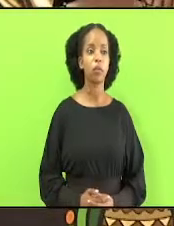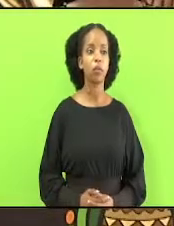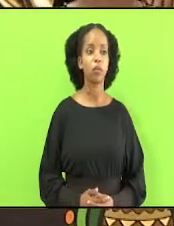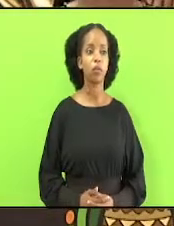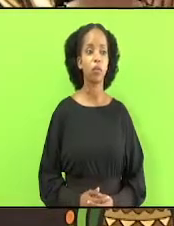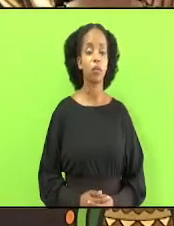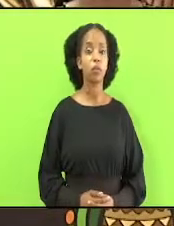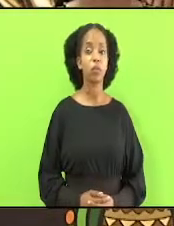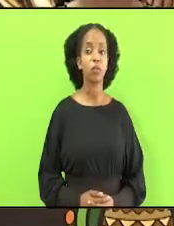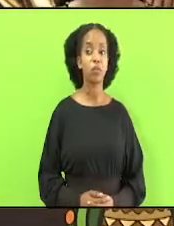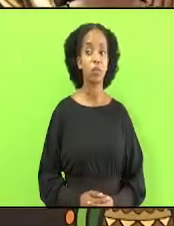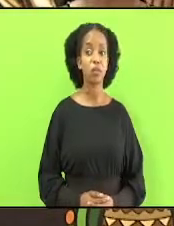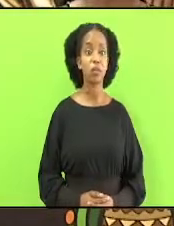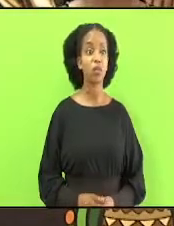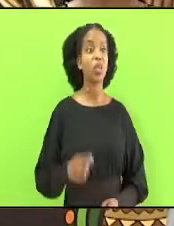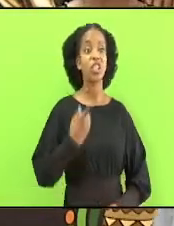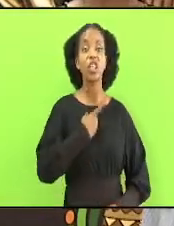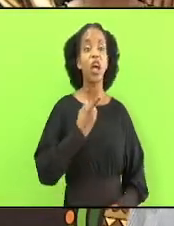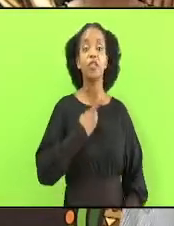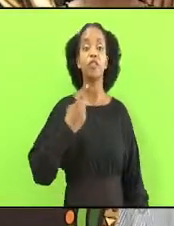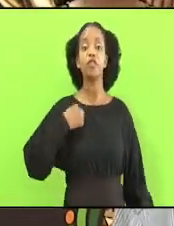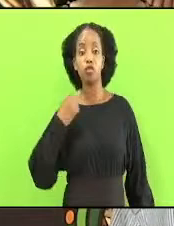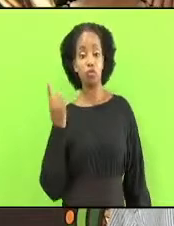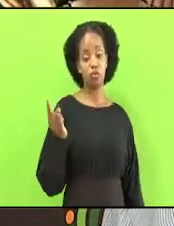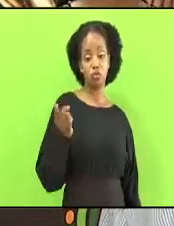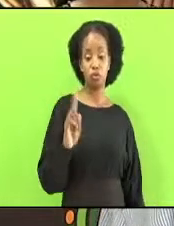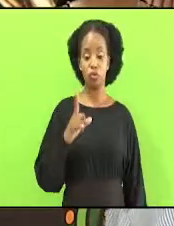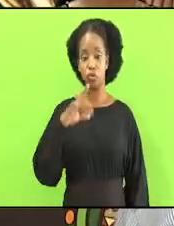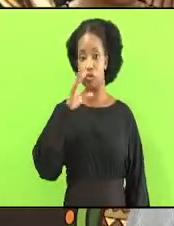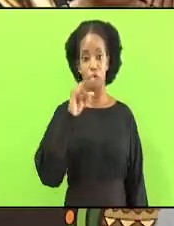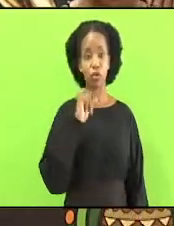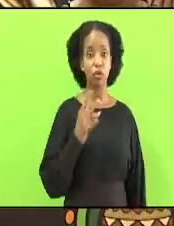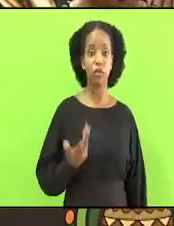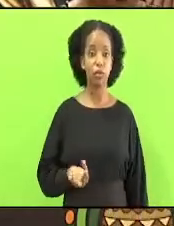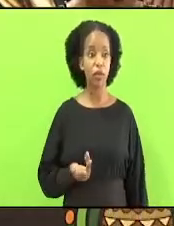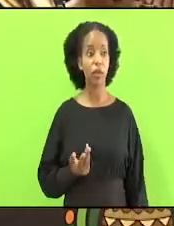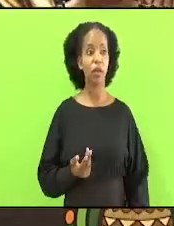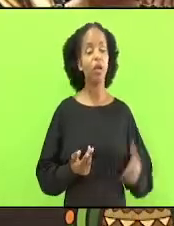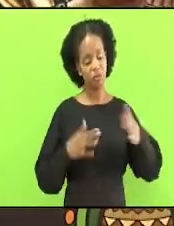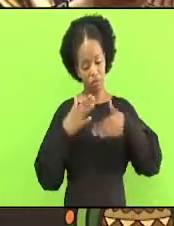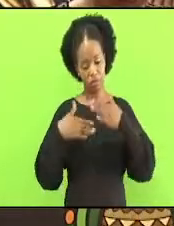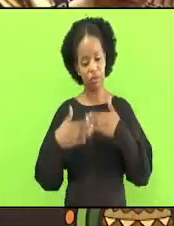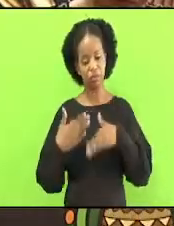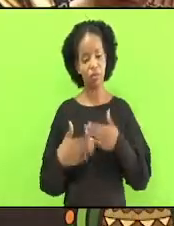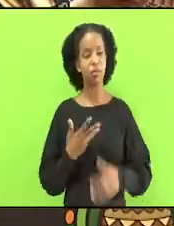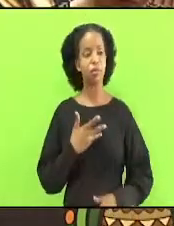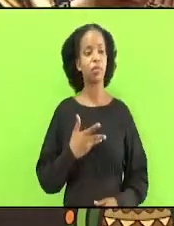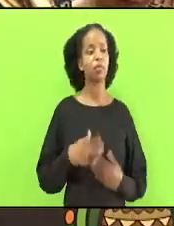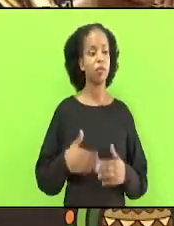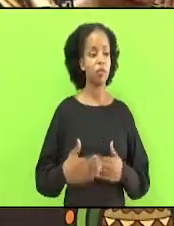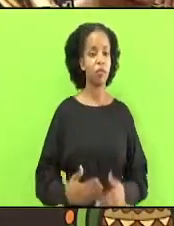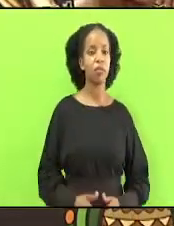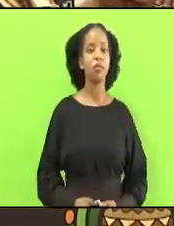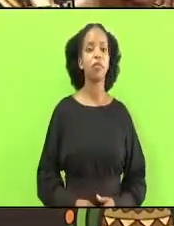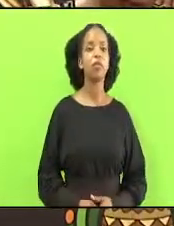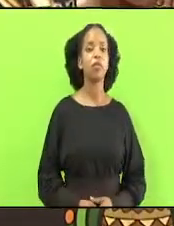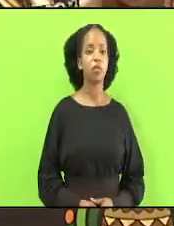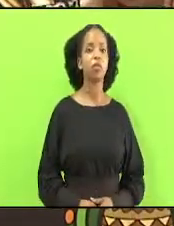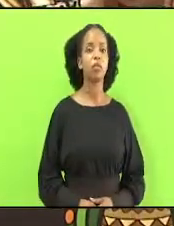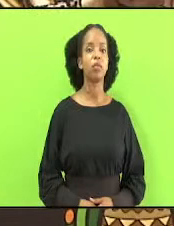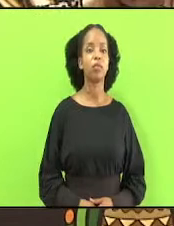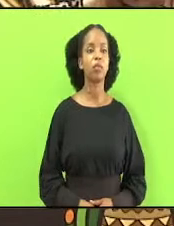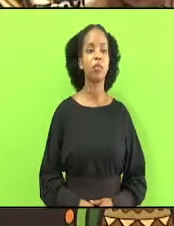Wa inouta fela. Eh, bona hore ke tlo go senyetsa nako. Hai tswela pele ra. Tswela se tso le